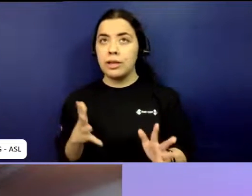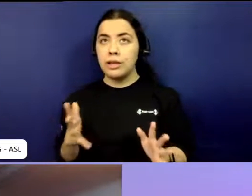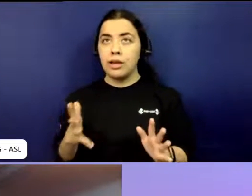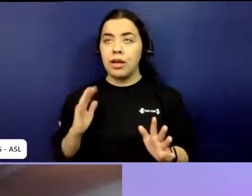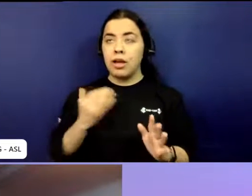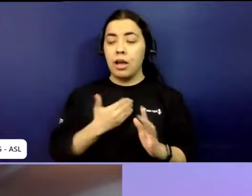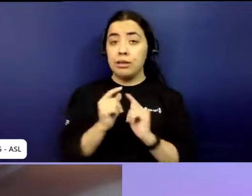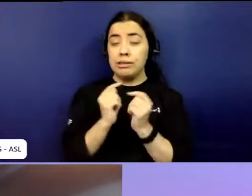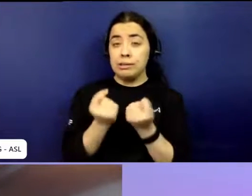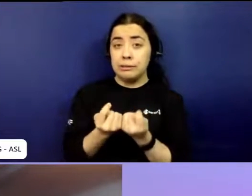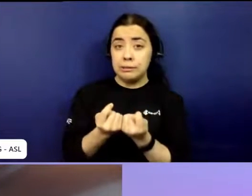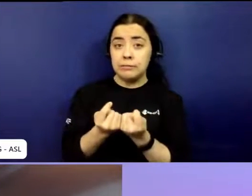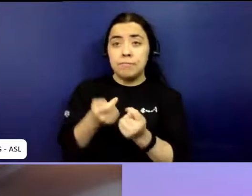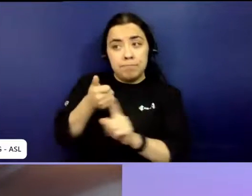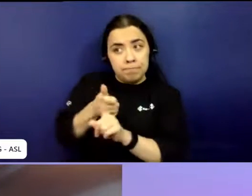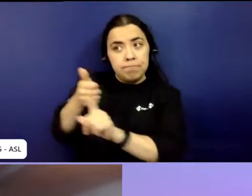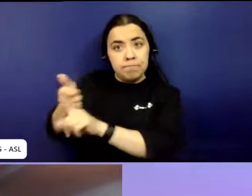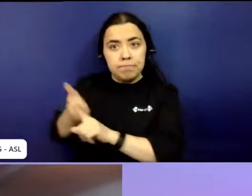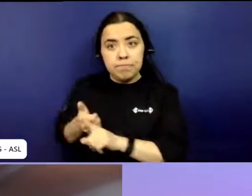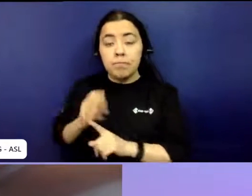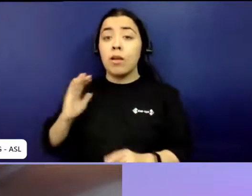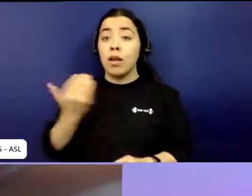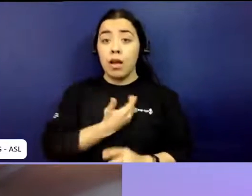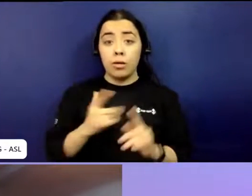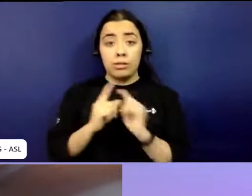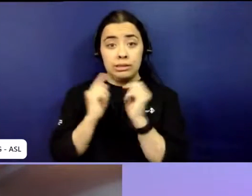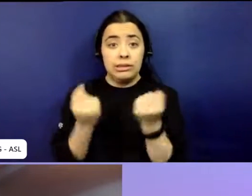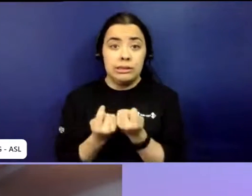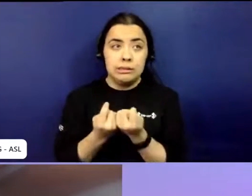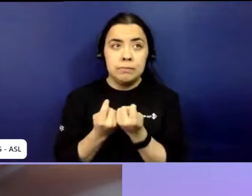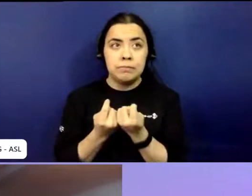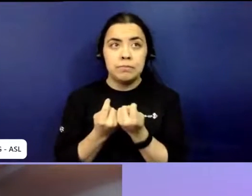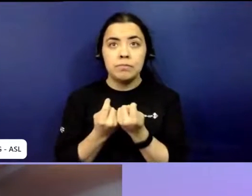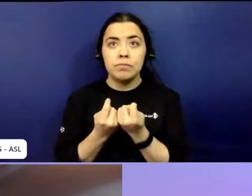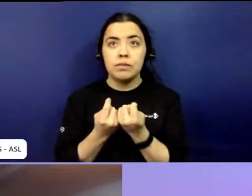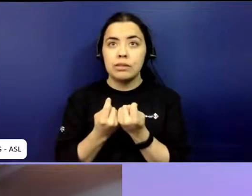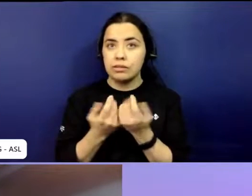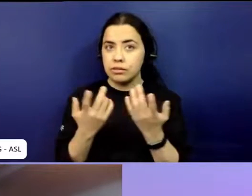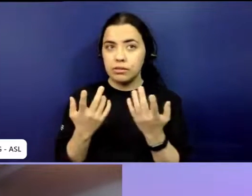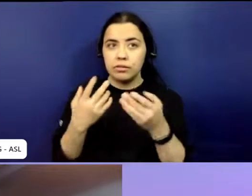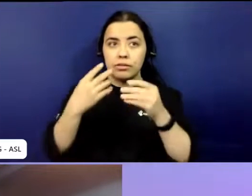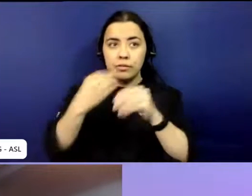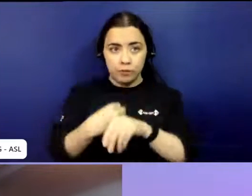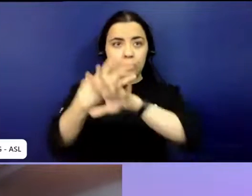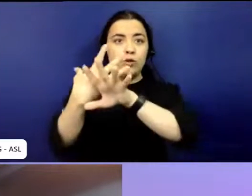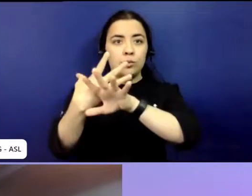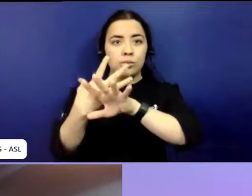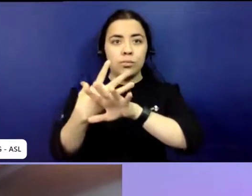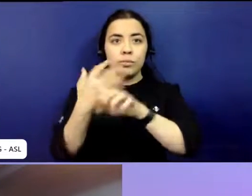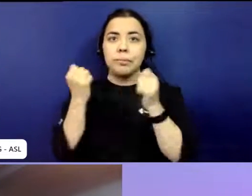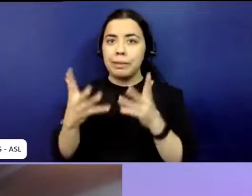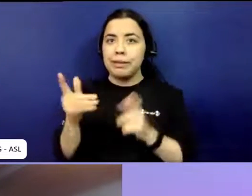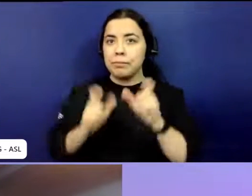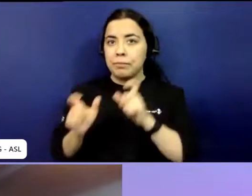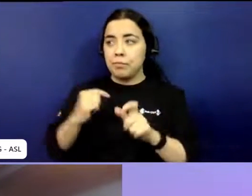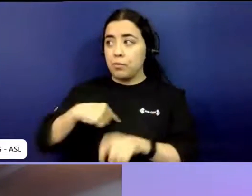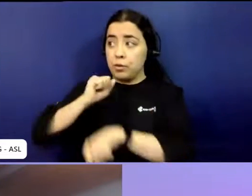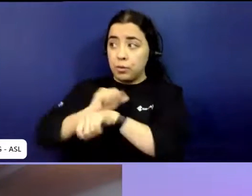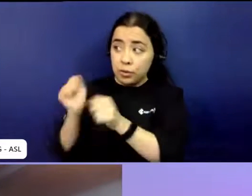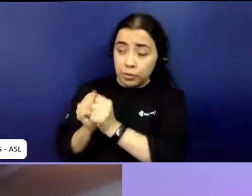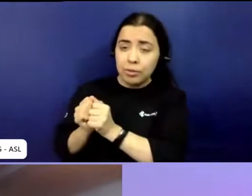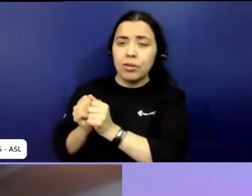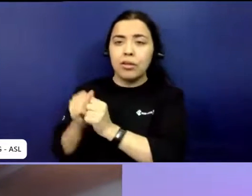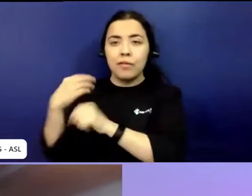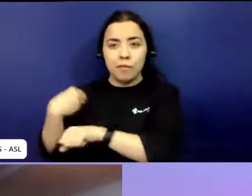the teams, our team itself is virtual, and many of the people with whom we work are